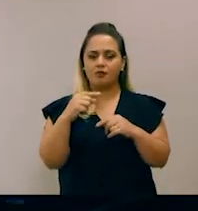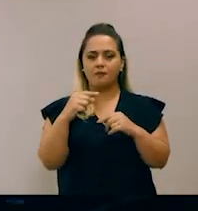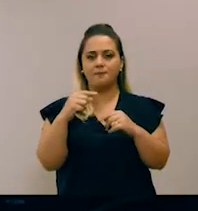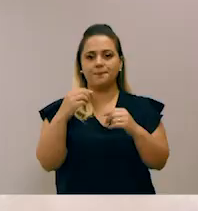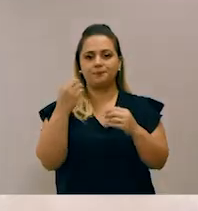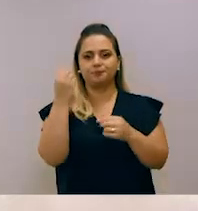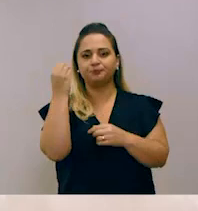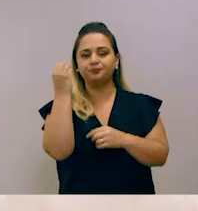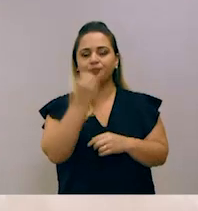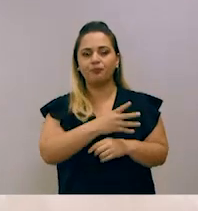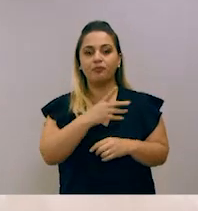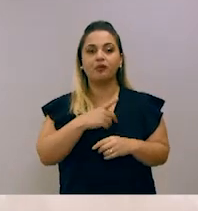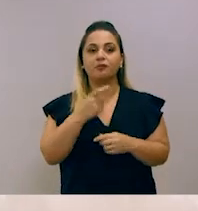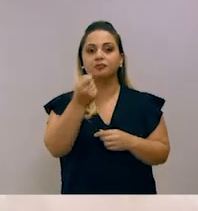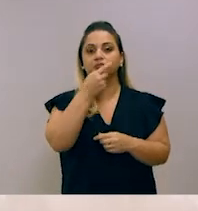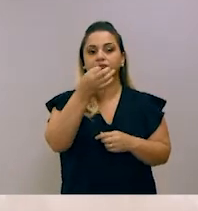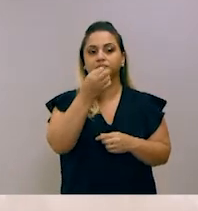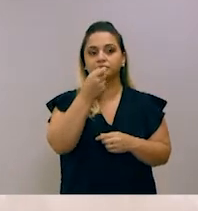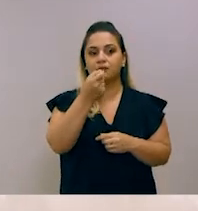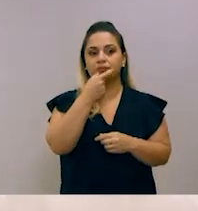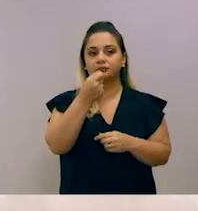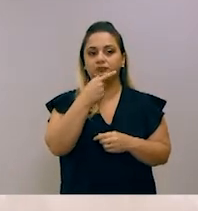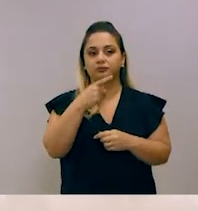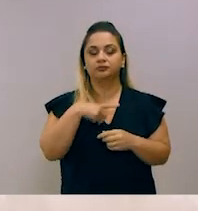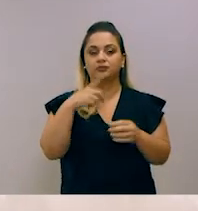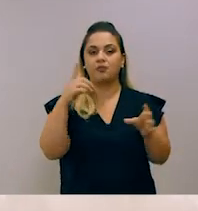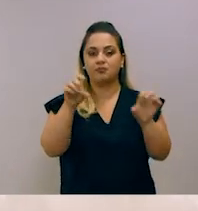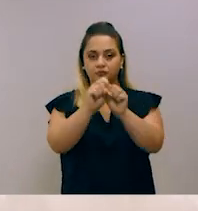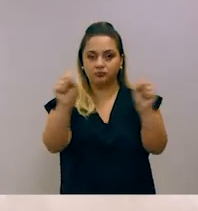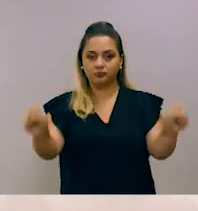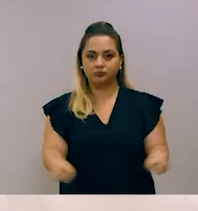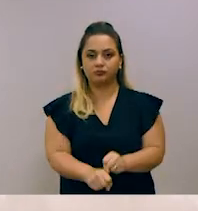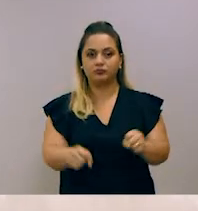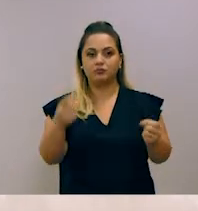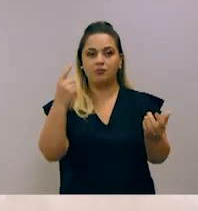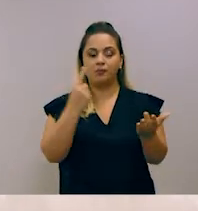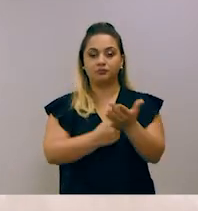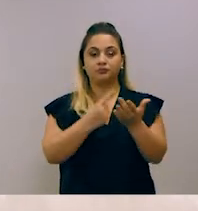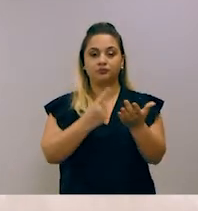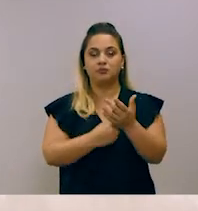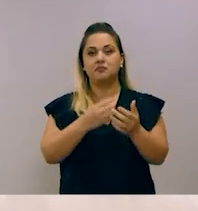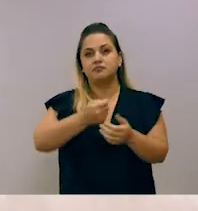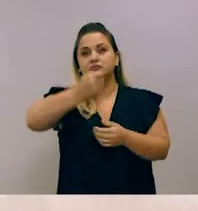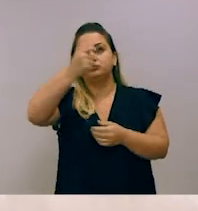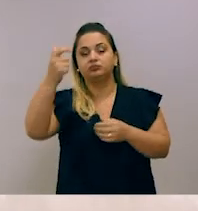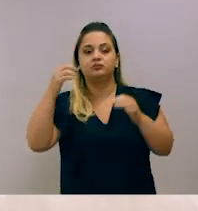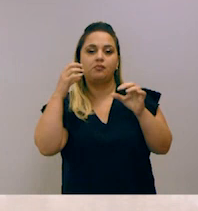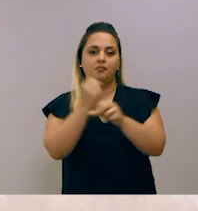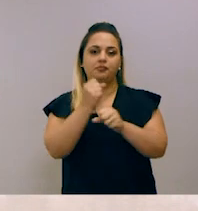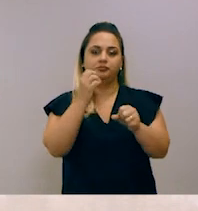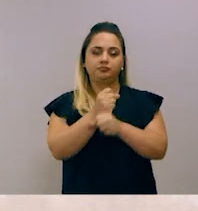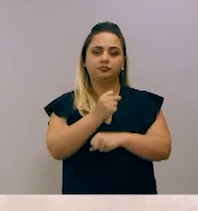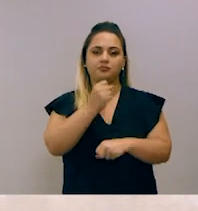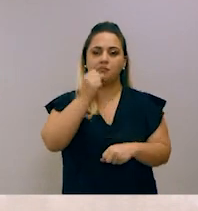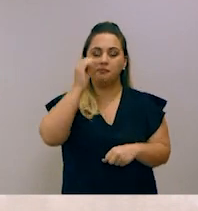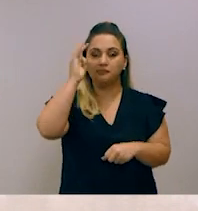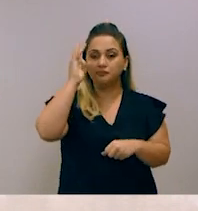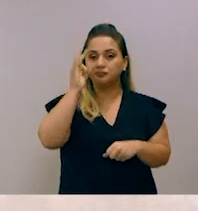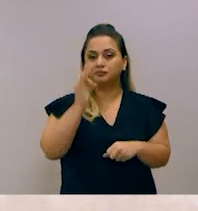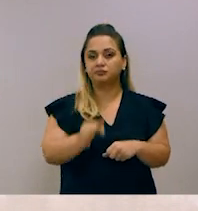We already have great results, especially for medication, in which the system finds in most of the total